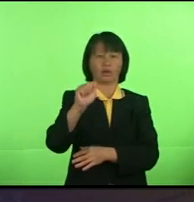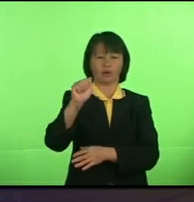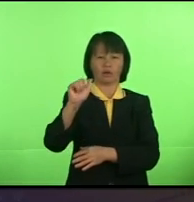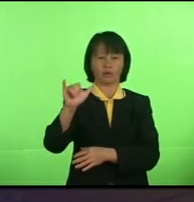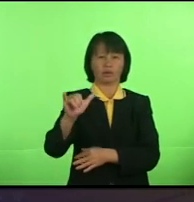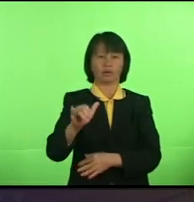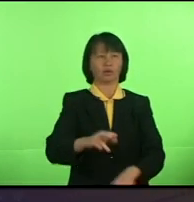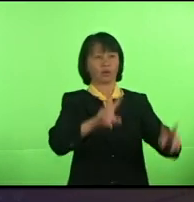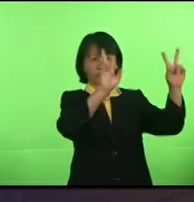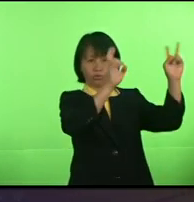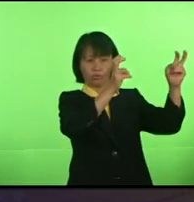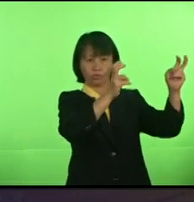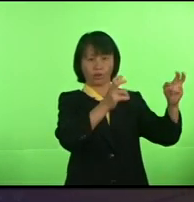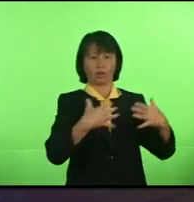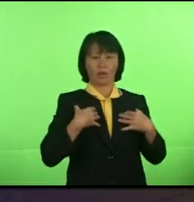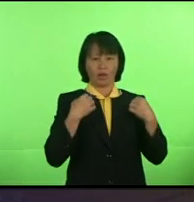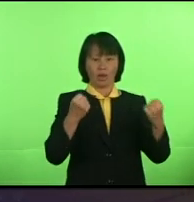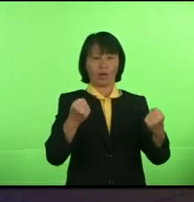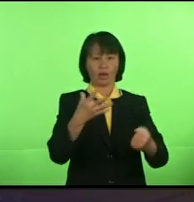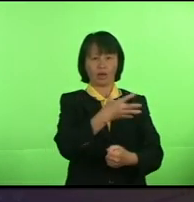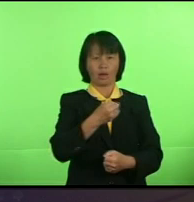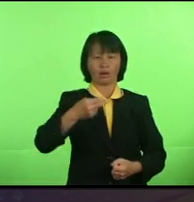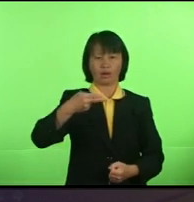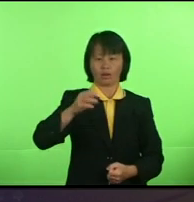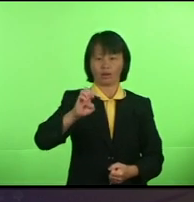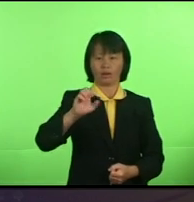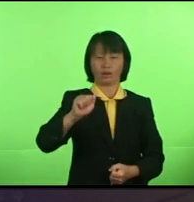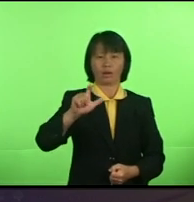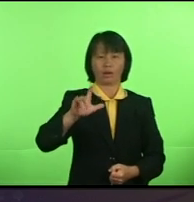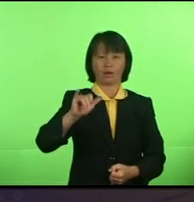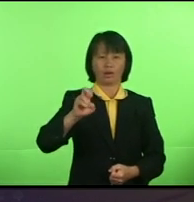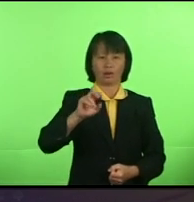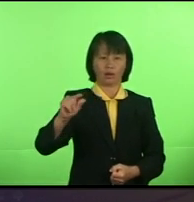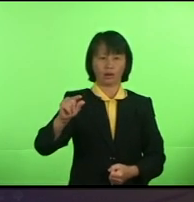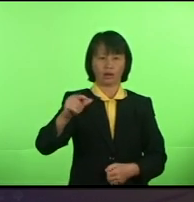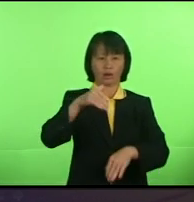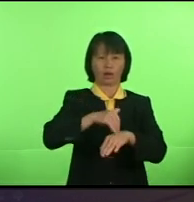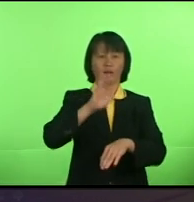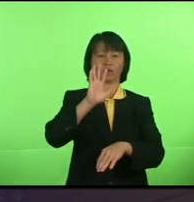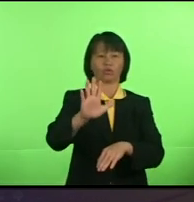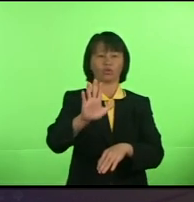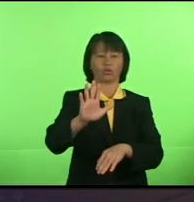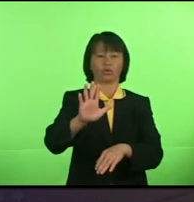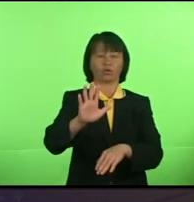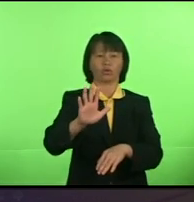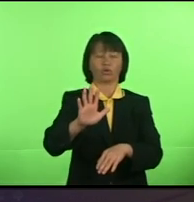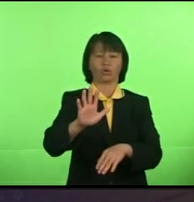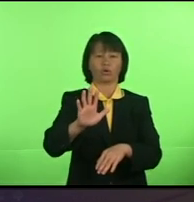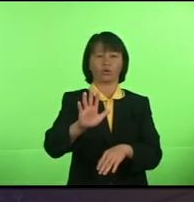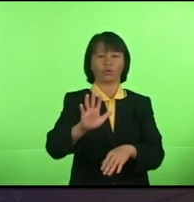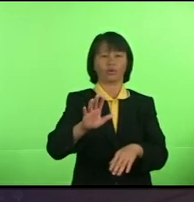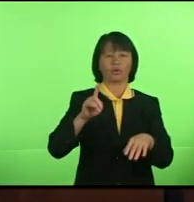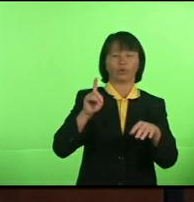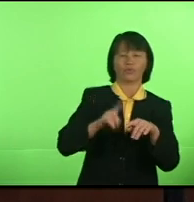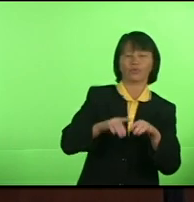This is the topic. You can find this in topic 4, in this topic. Health and healing at